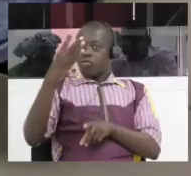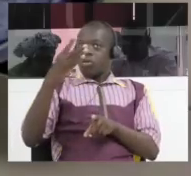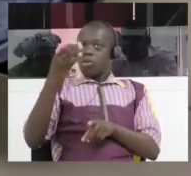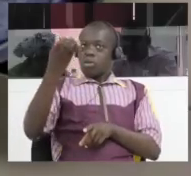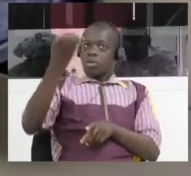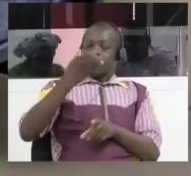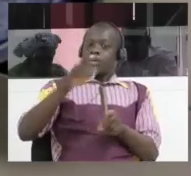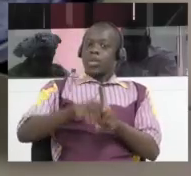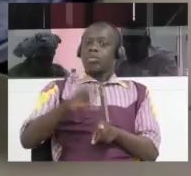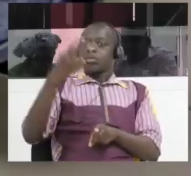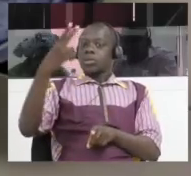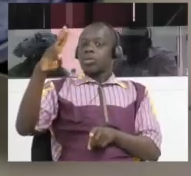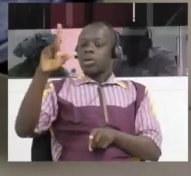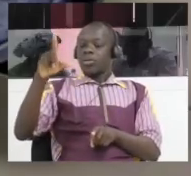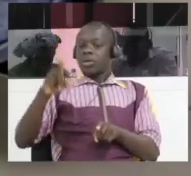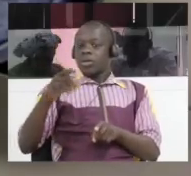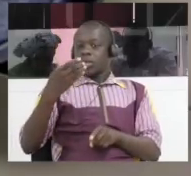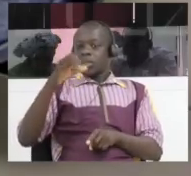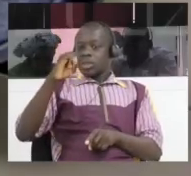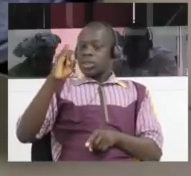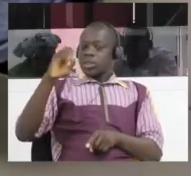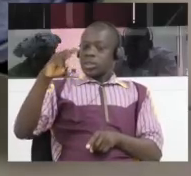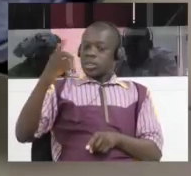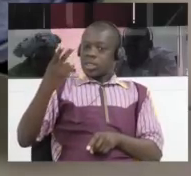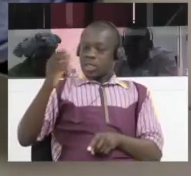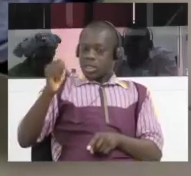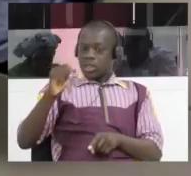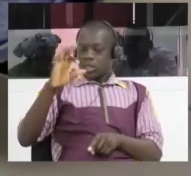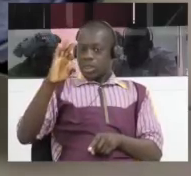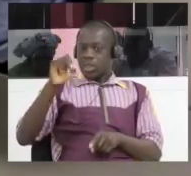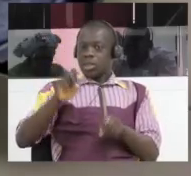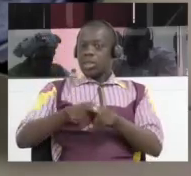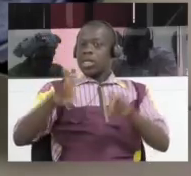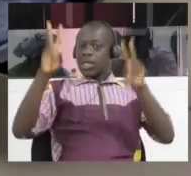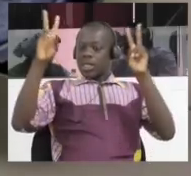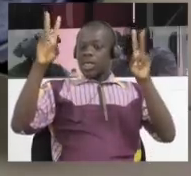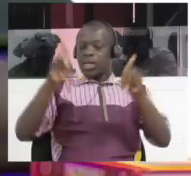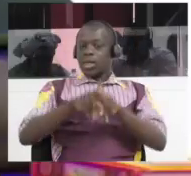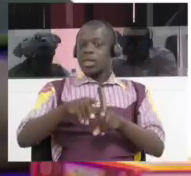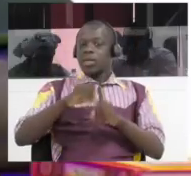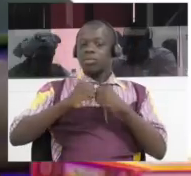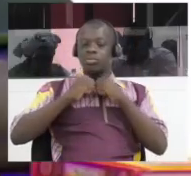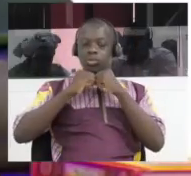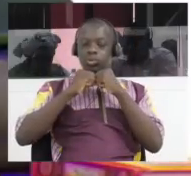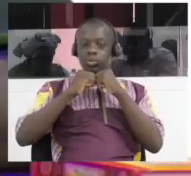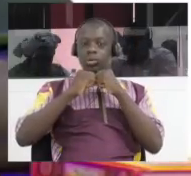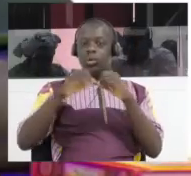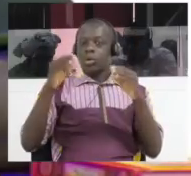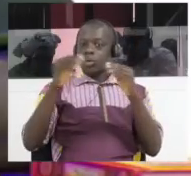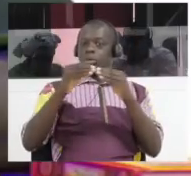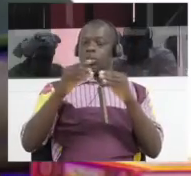Lieutenant Singate, Second Lieutenant Singate, Lieutenant Yaya Jamme, and Second Lieutenant Sana Sabali, together